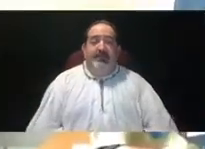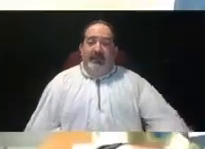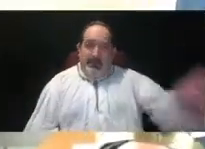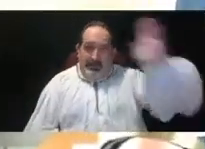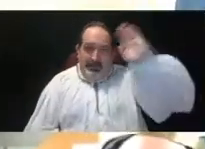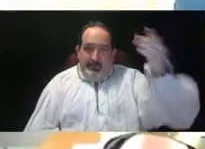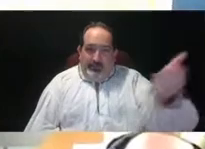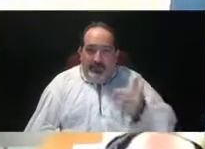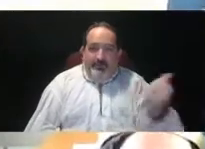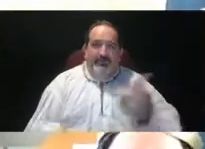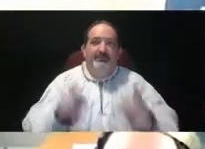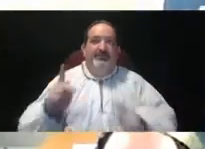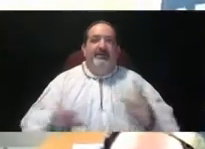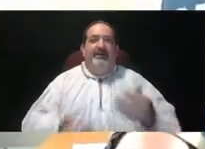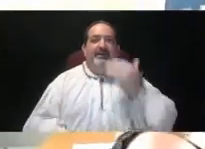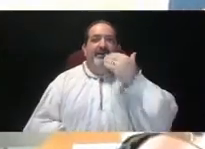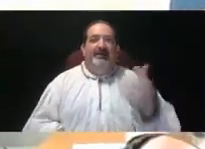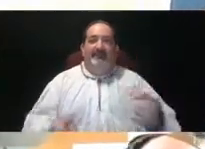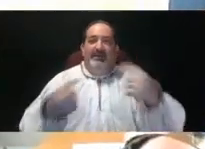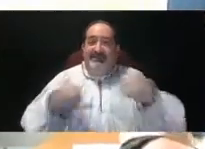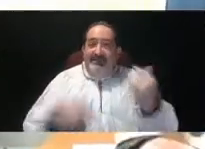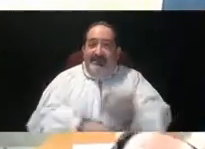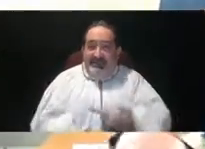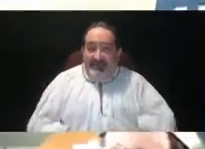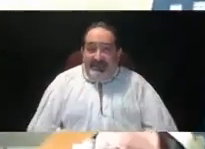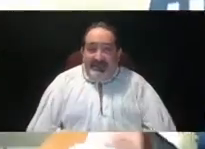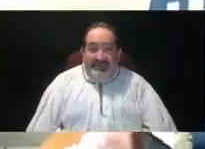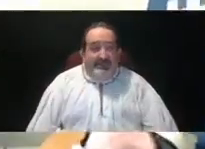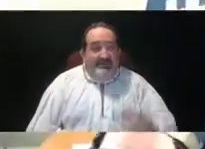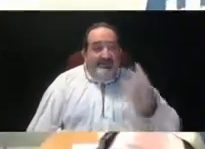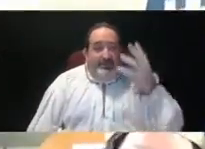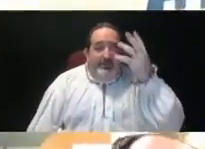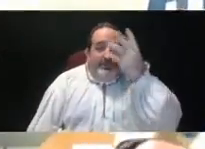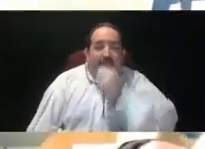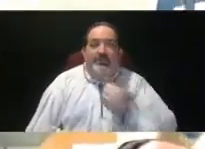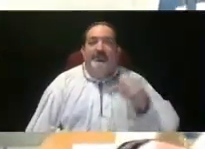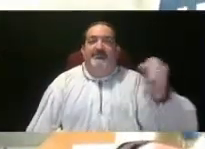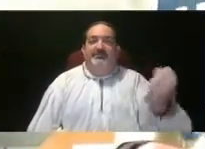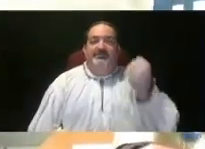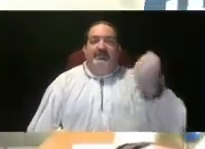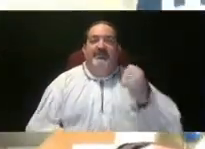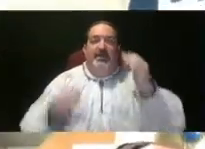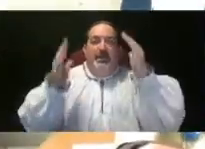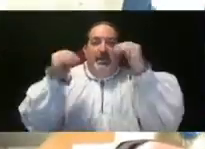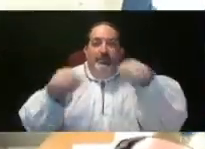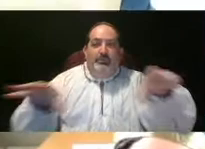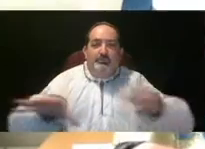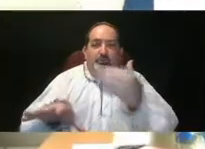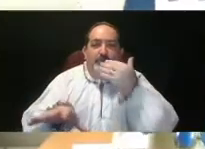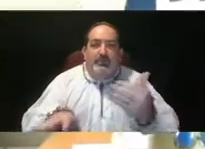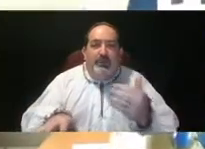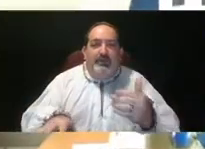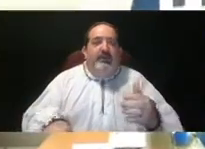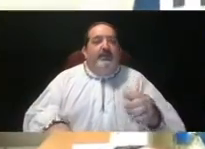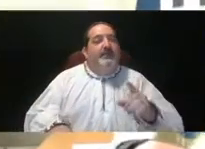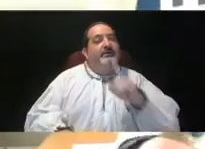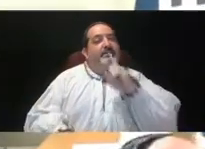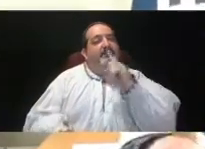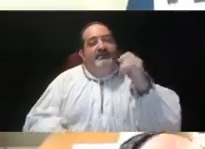Welcome, everybody. Thank you for coming today. It's a beautiful Saturday. I hope that you are doing well. And if it's super